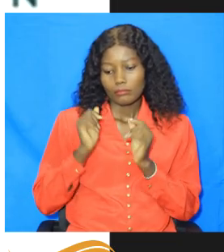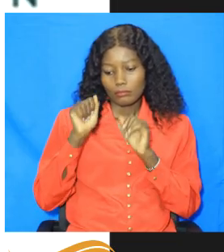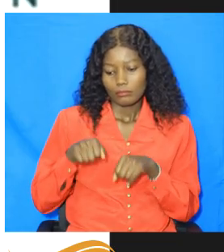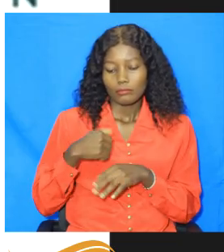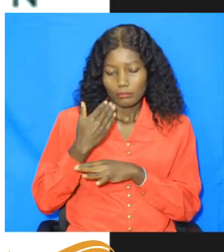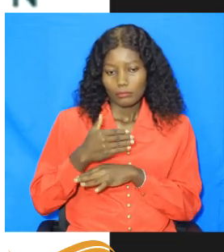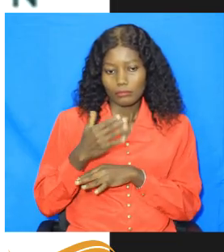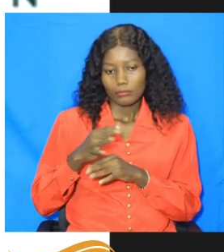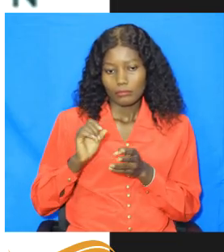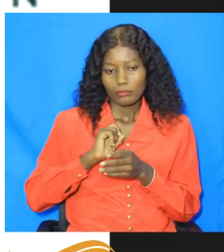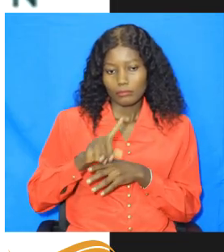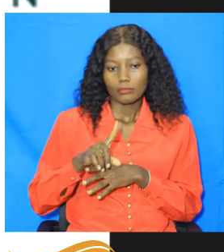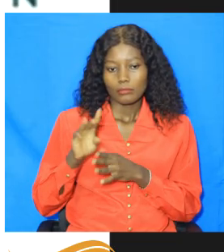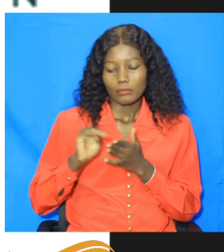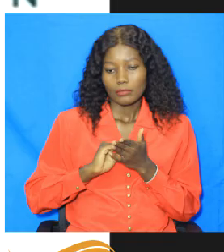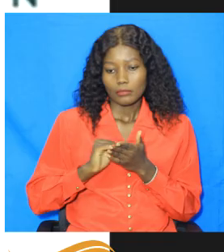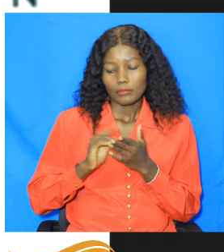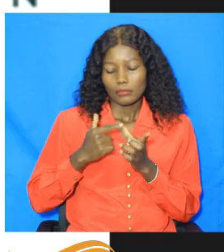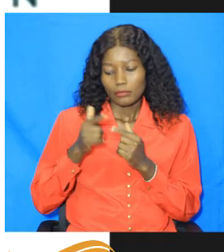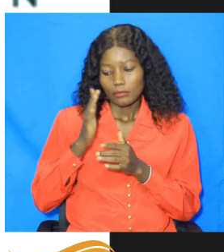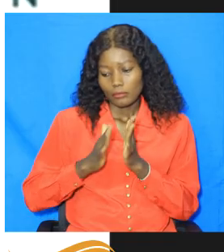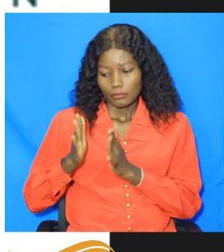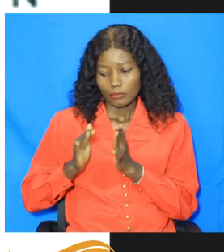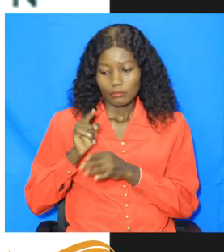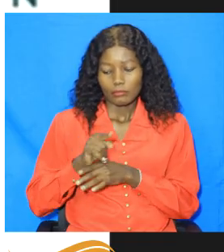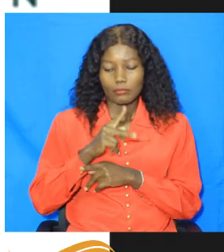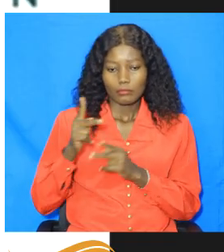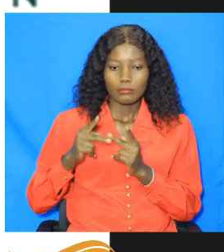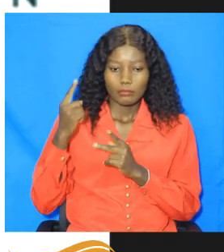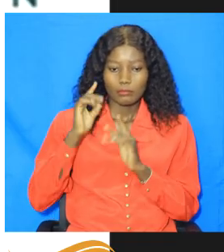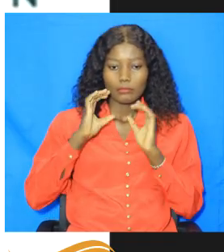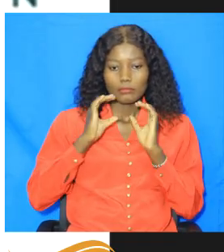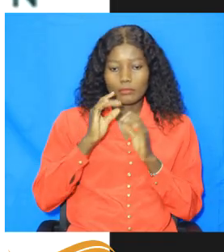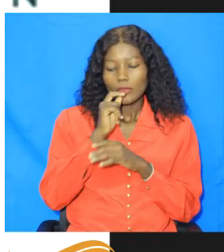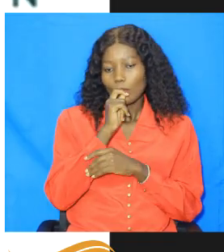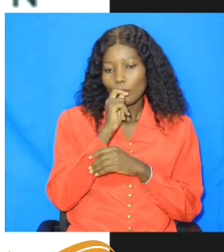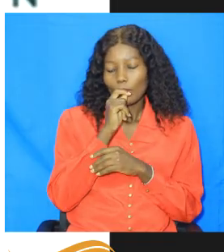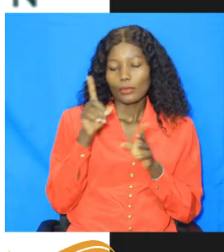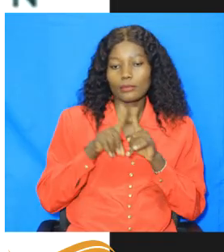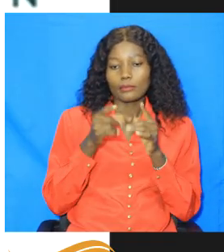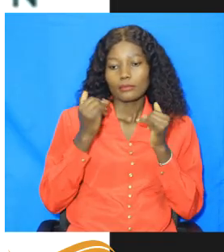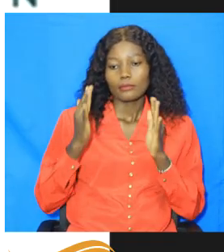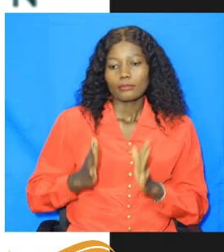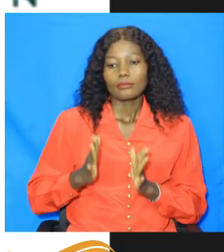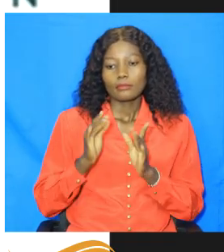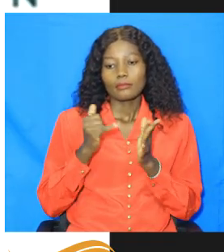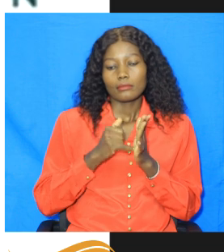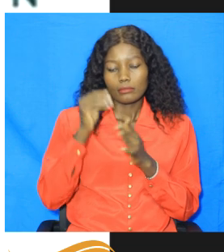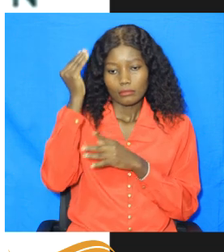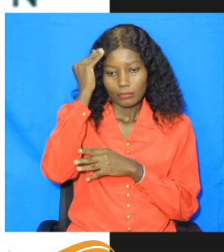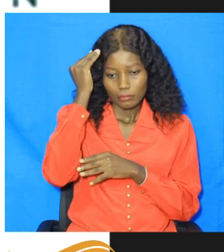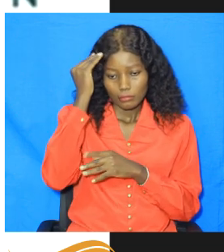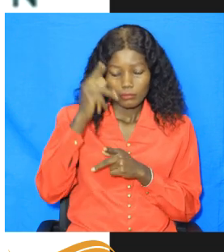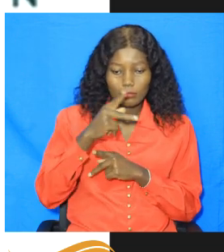drop us a message. We can schedule this. This is a platform for coaches, referees, and even athletes. It's an